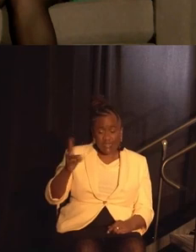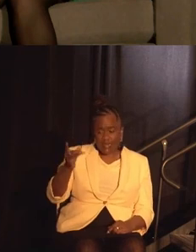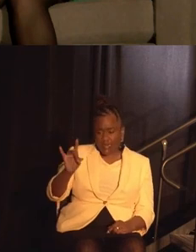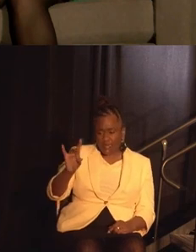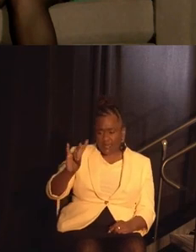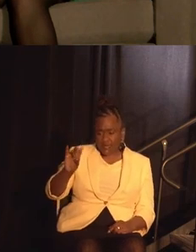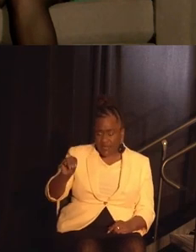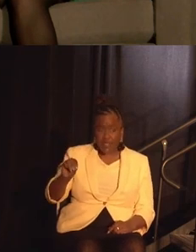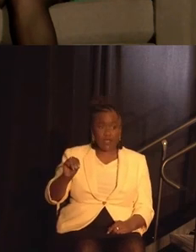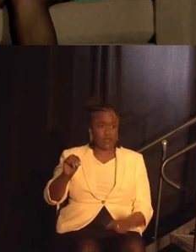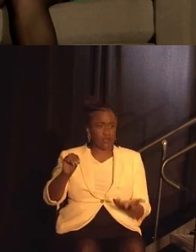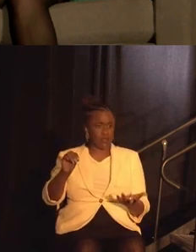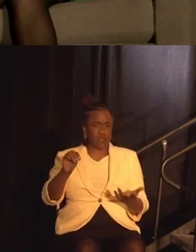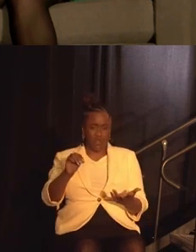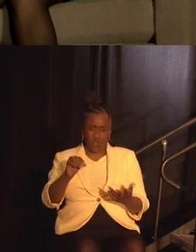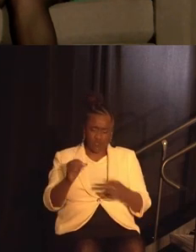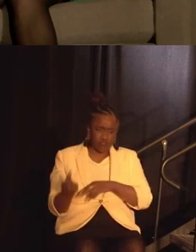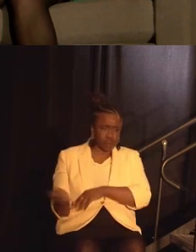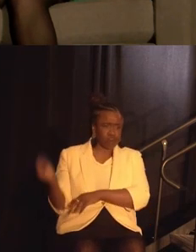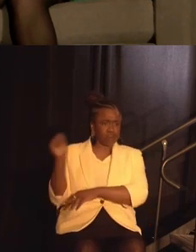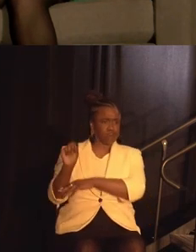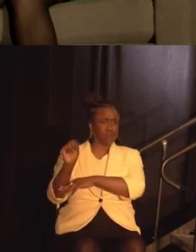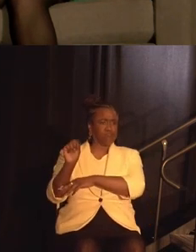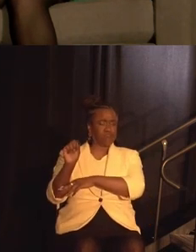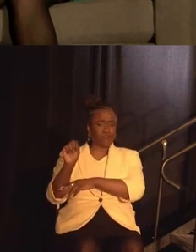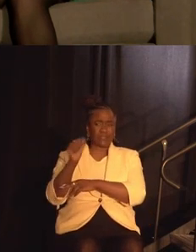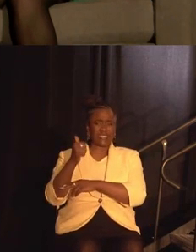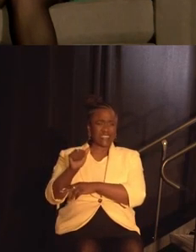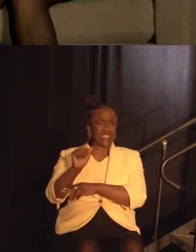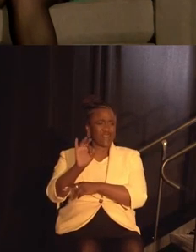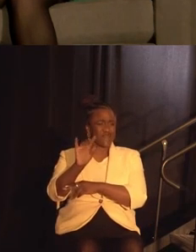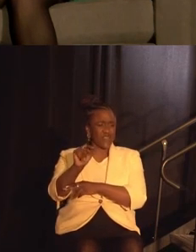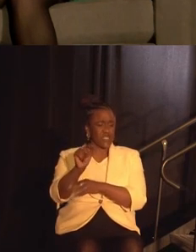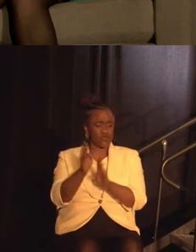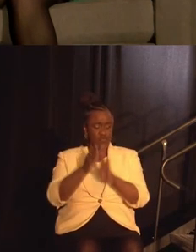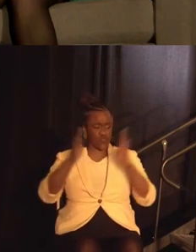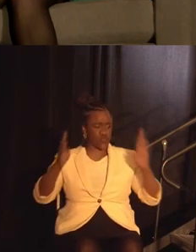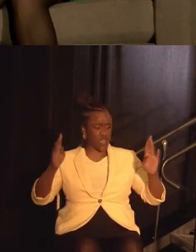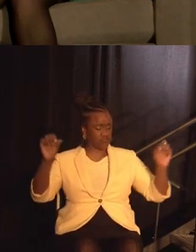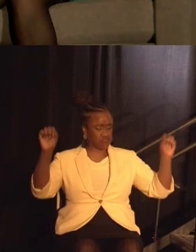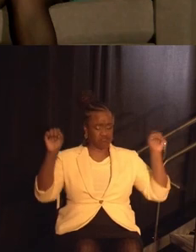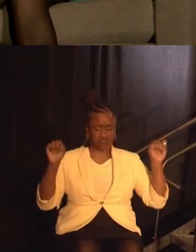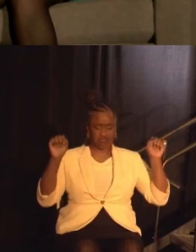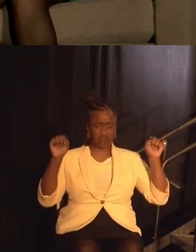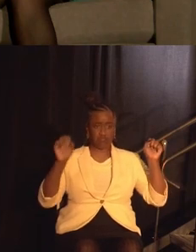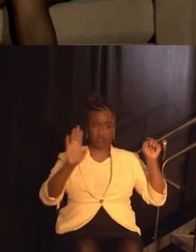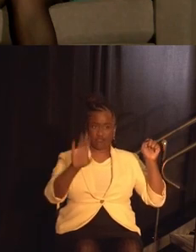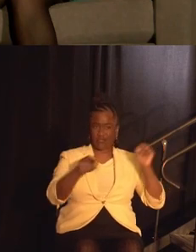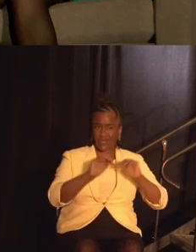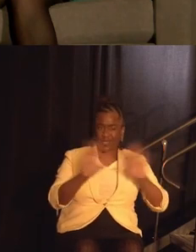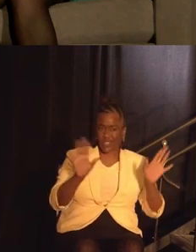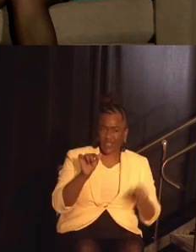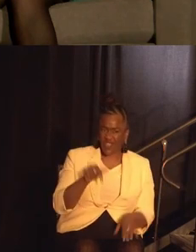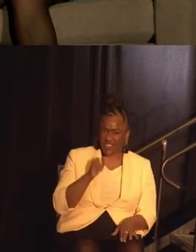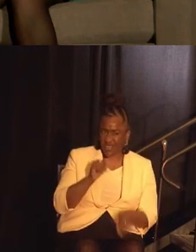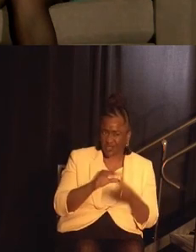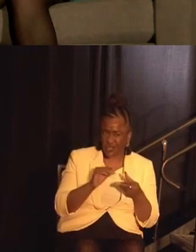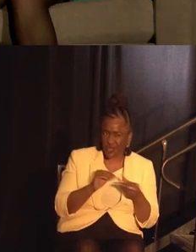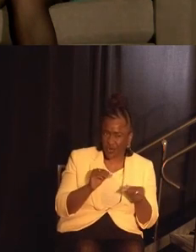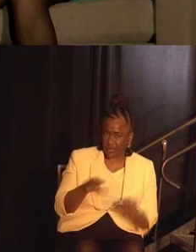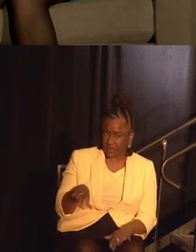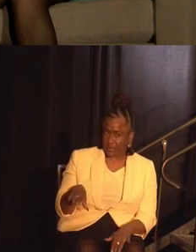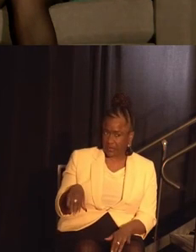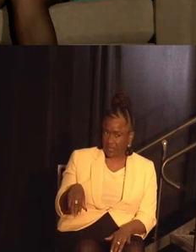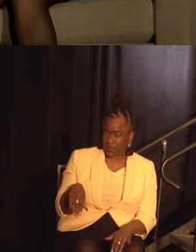1870, boards were erected 10 feet wide and 12 feet long. Just to be clear, this is not our story, not